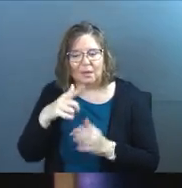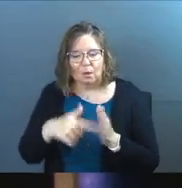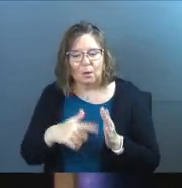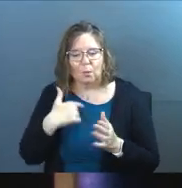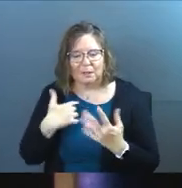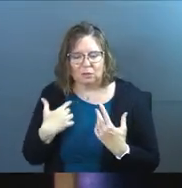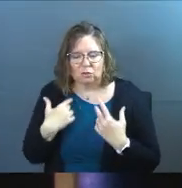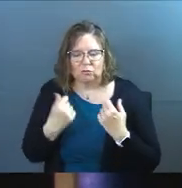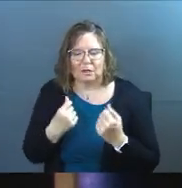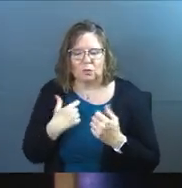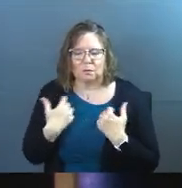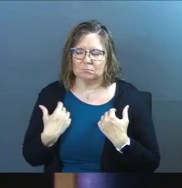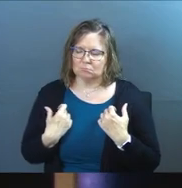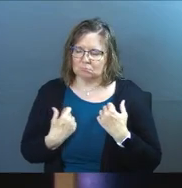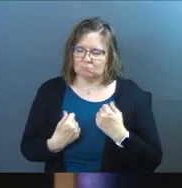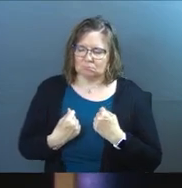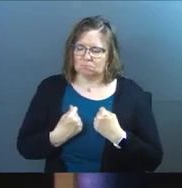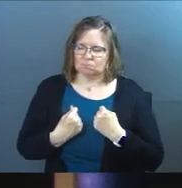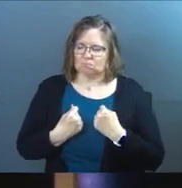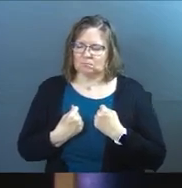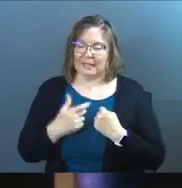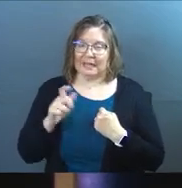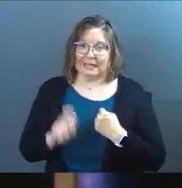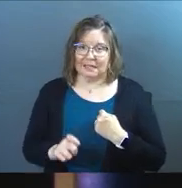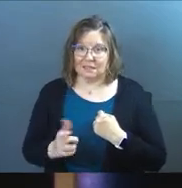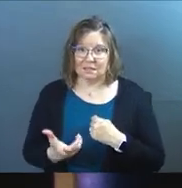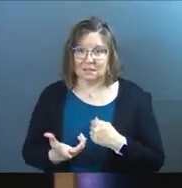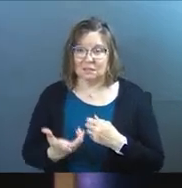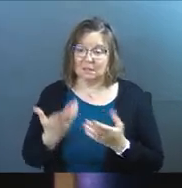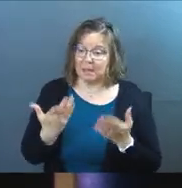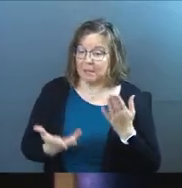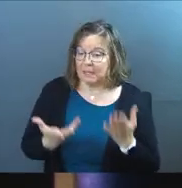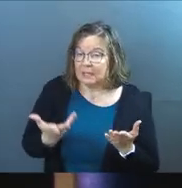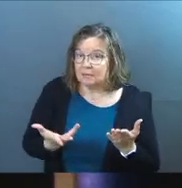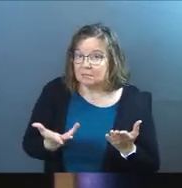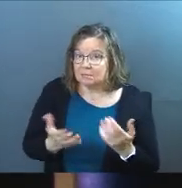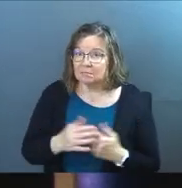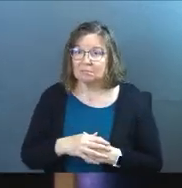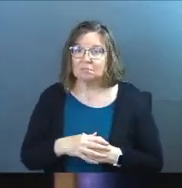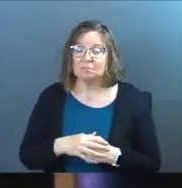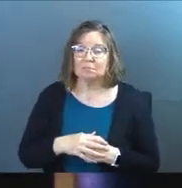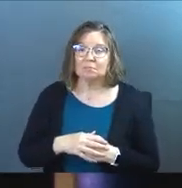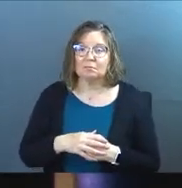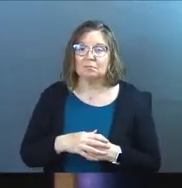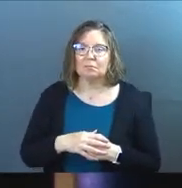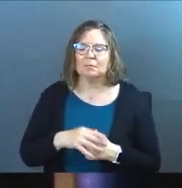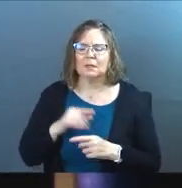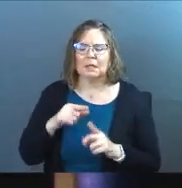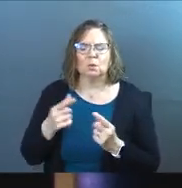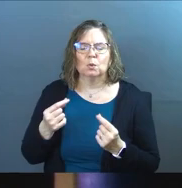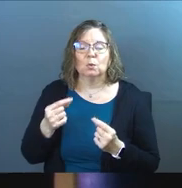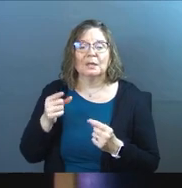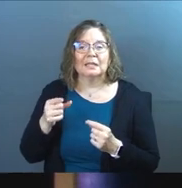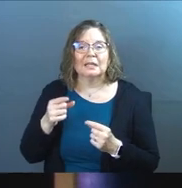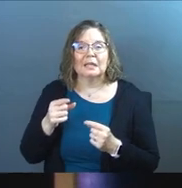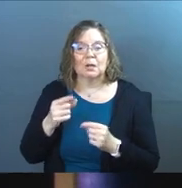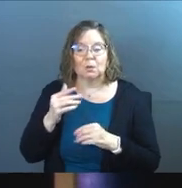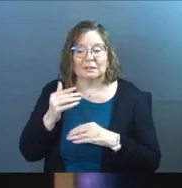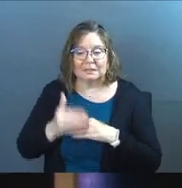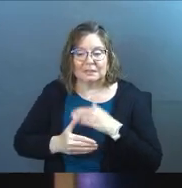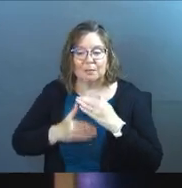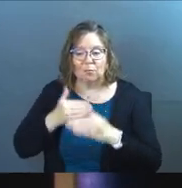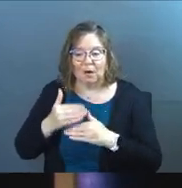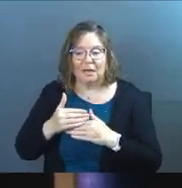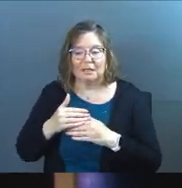is what's going to strengthen him and embolden him and give him the courage that he needs. Maybe. What was he doing? See, he was in